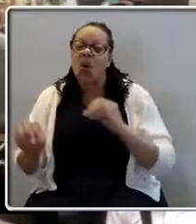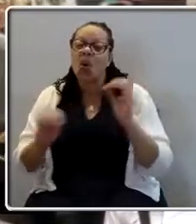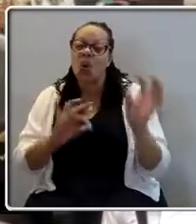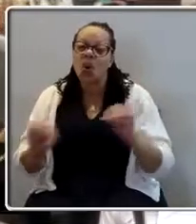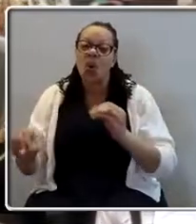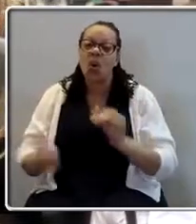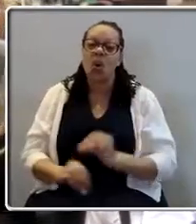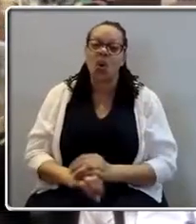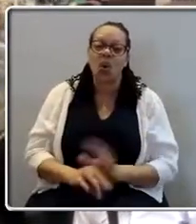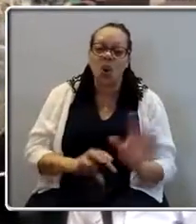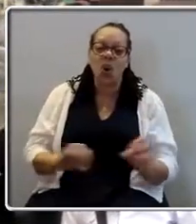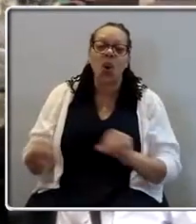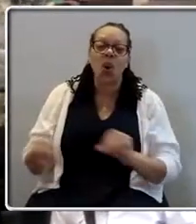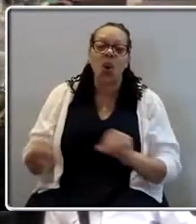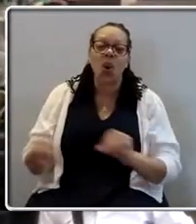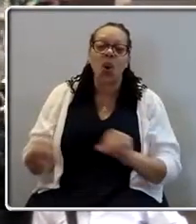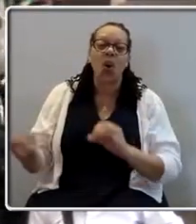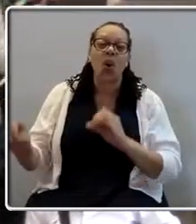Let's see how y'all jumping to God.